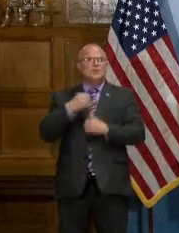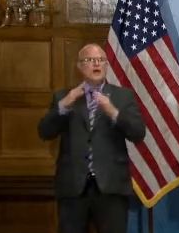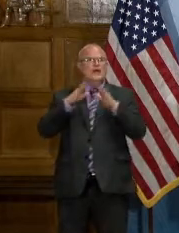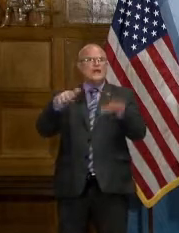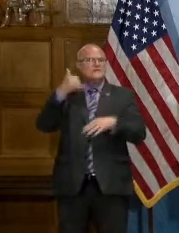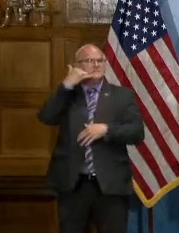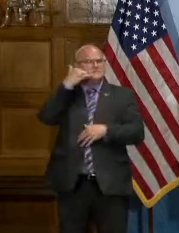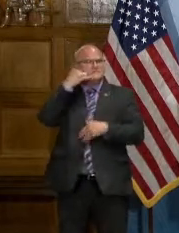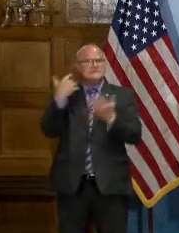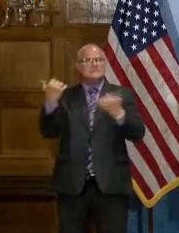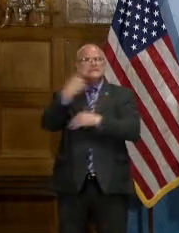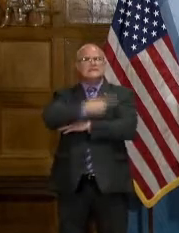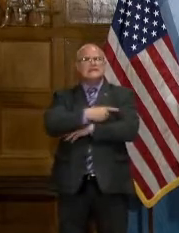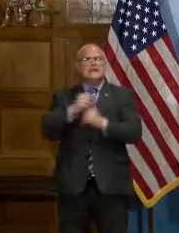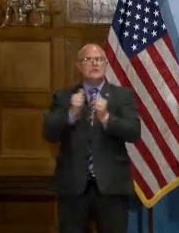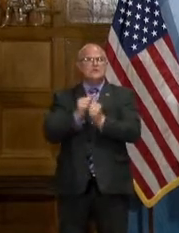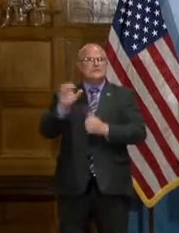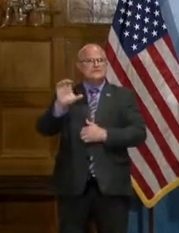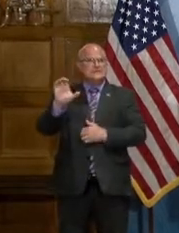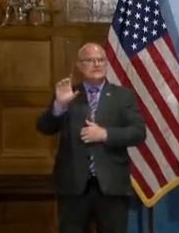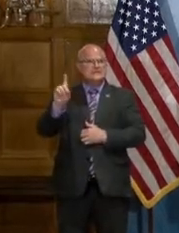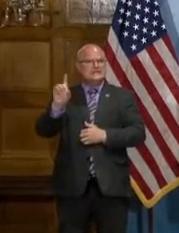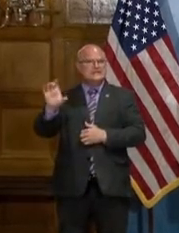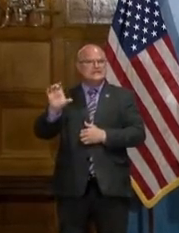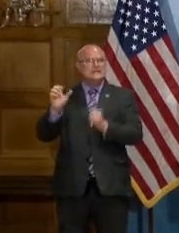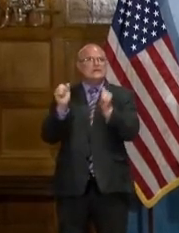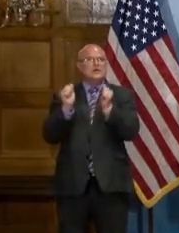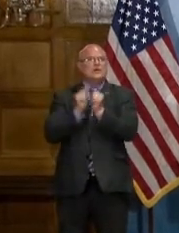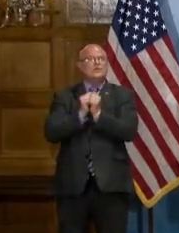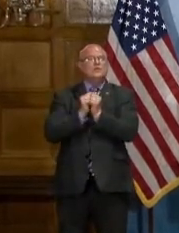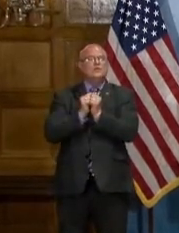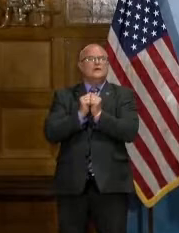today with the CDC, with